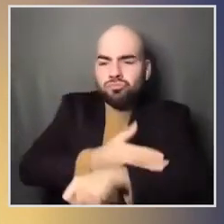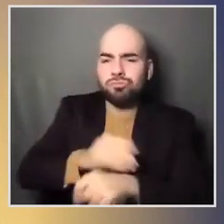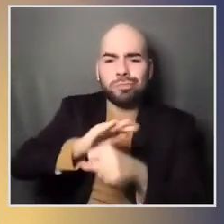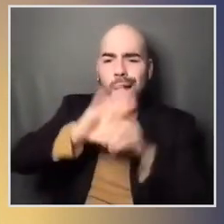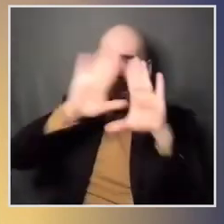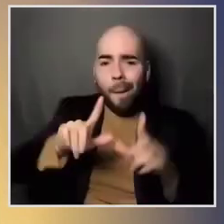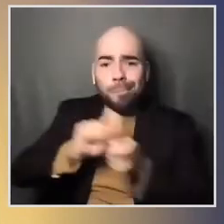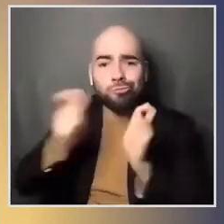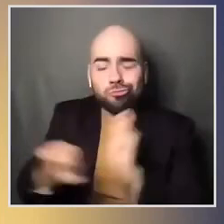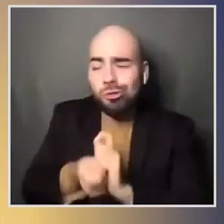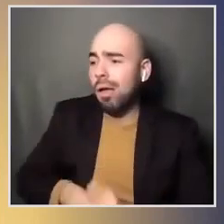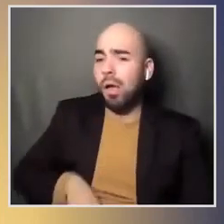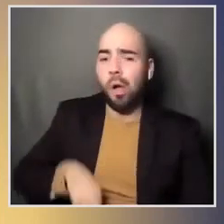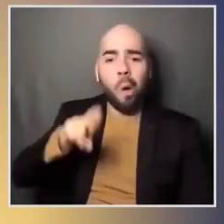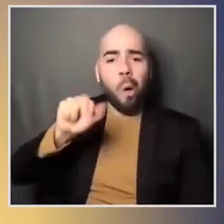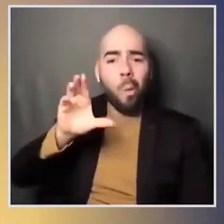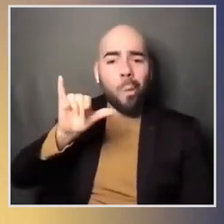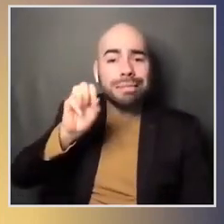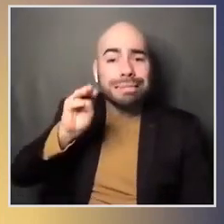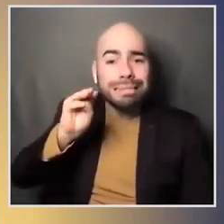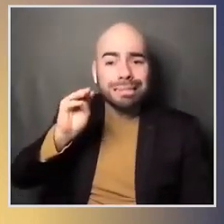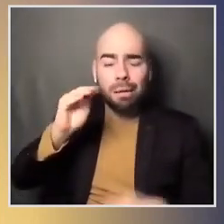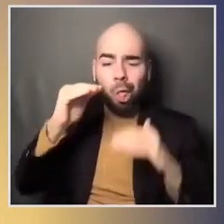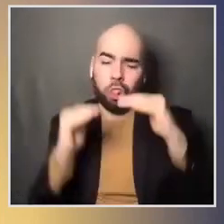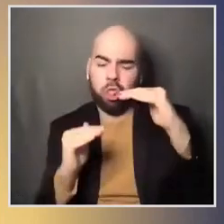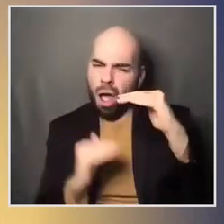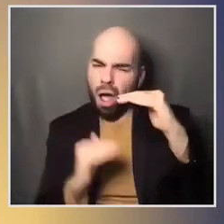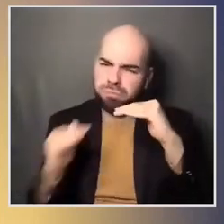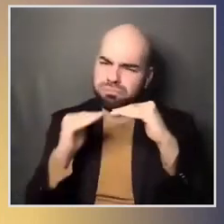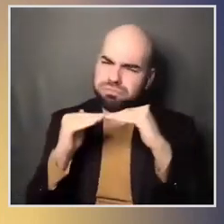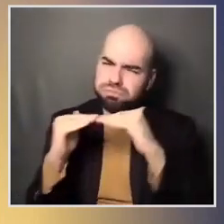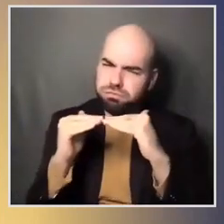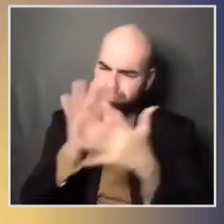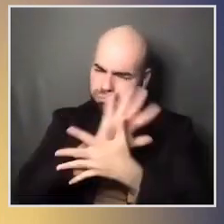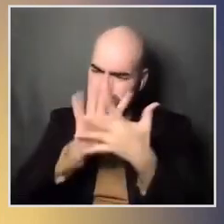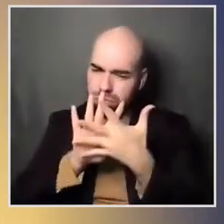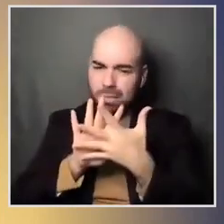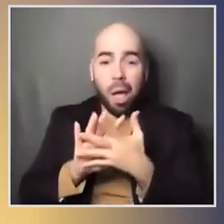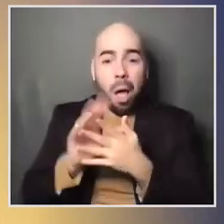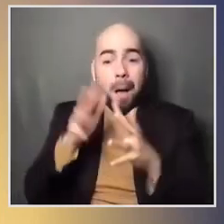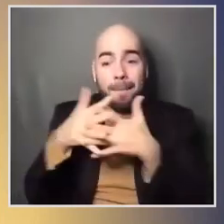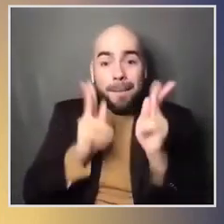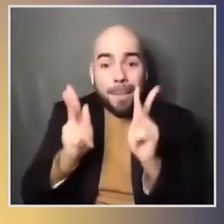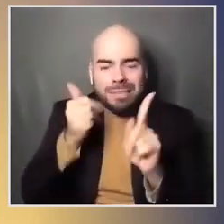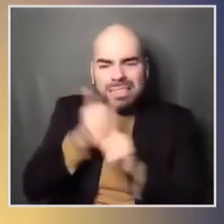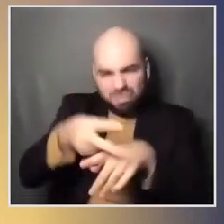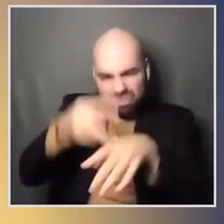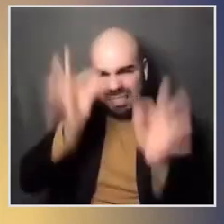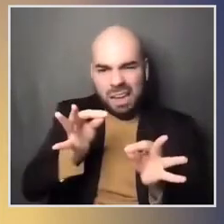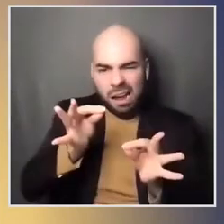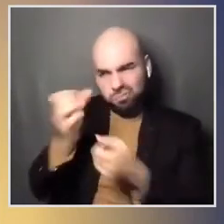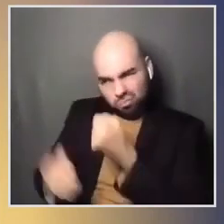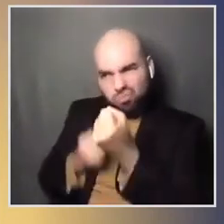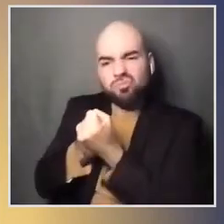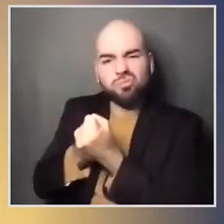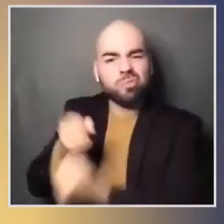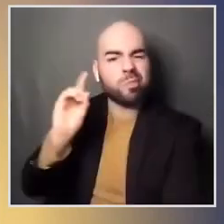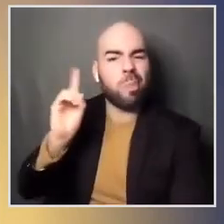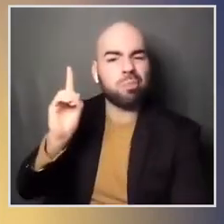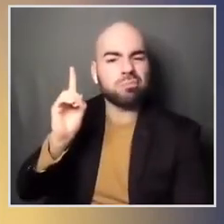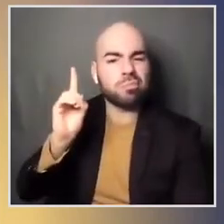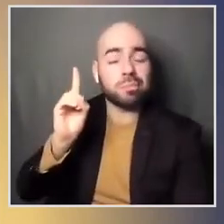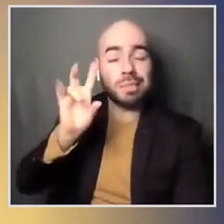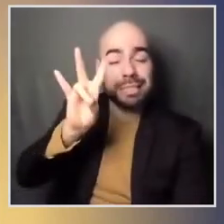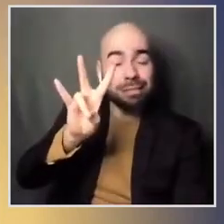country to come together, not continue to pull apart. The people spoke, more than 74 million